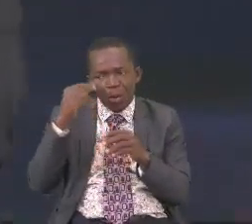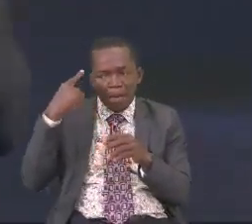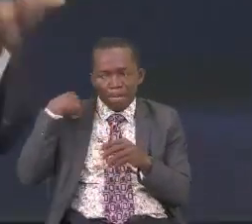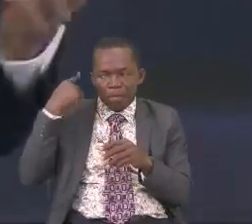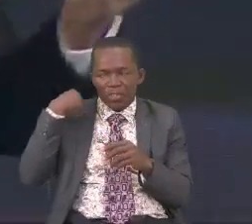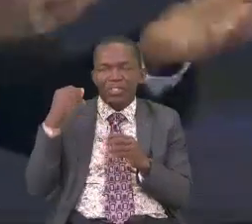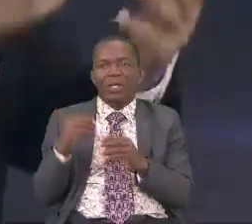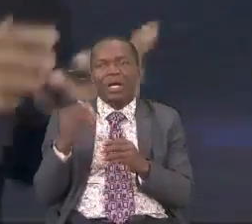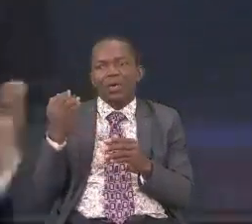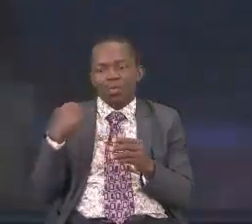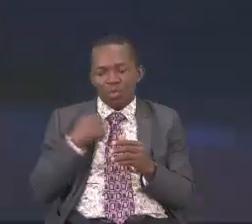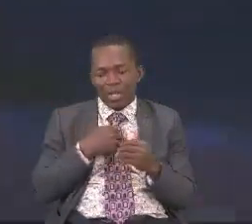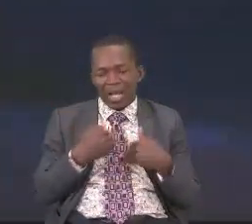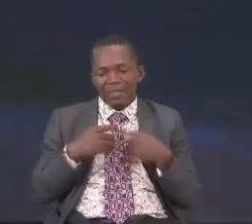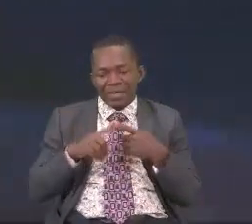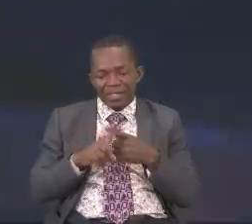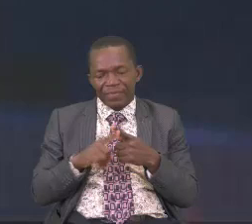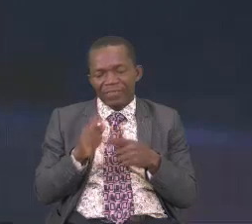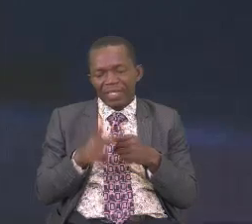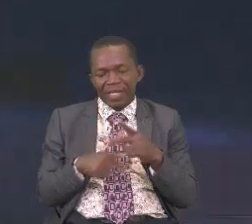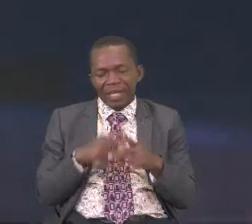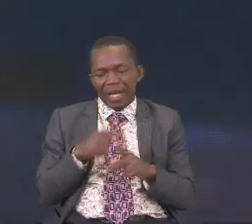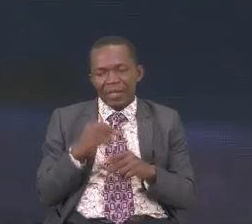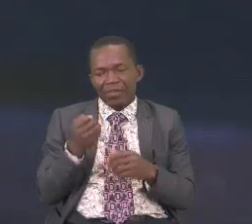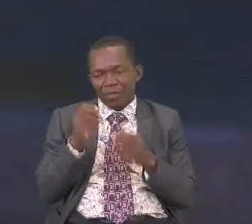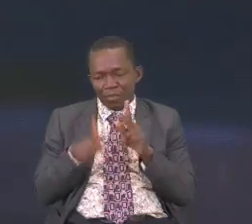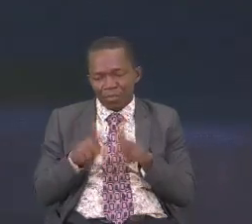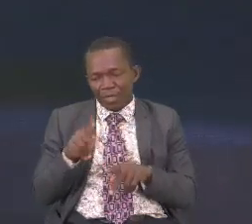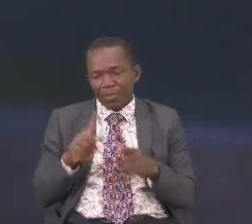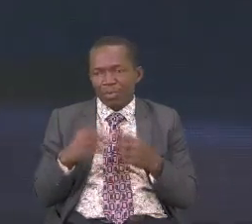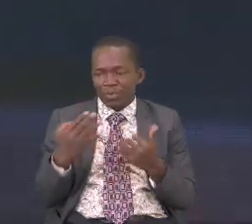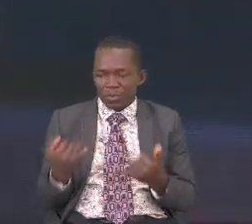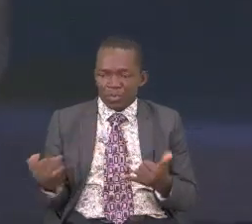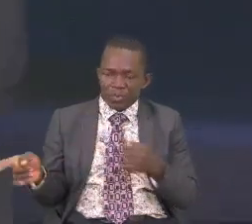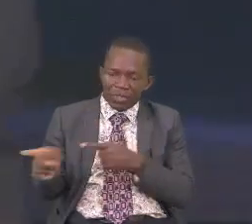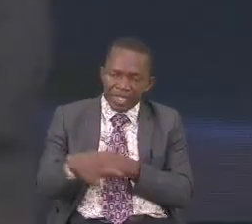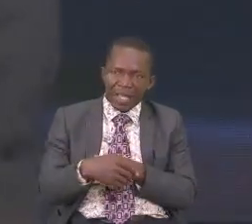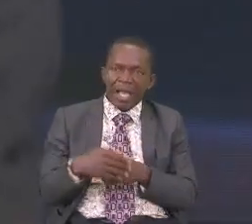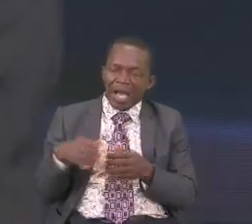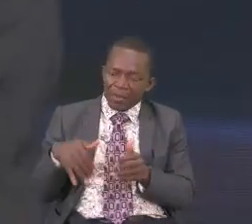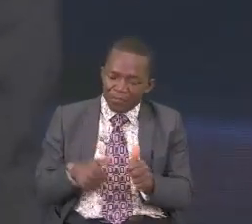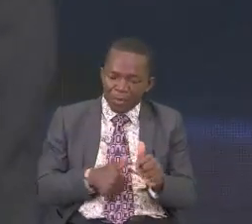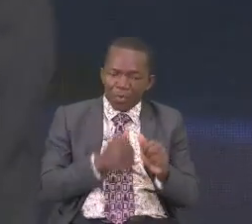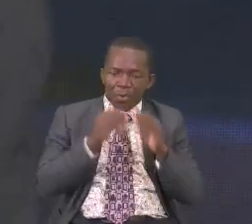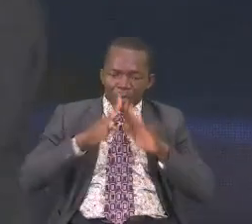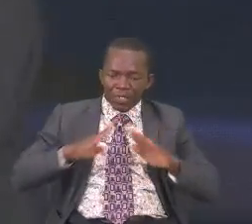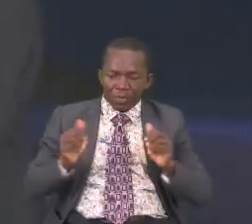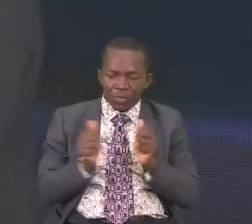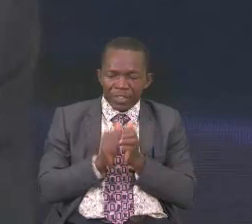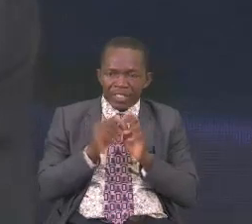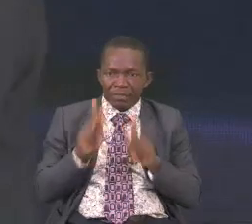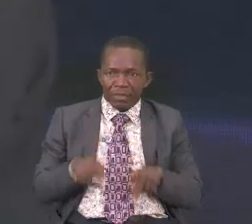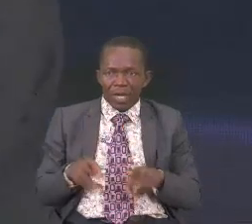different kinds of people today you live in Champions all the time and you follow peace with them you have to be advancing